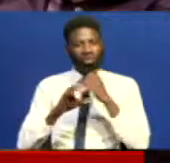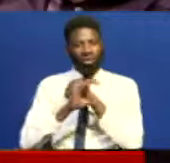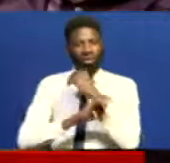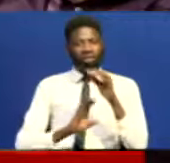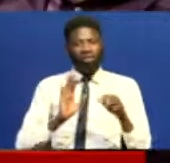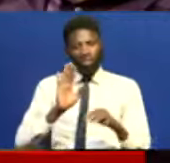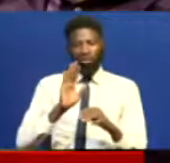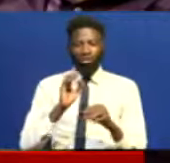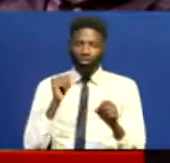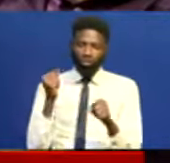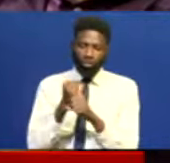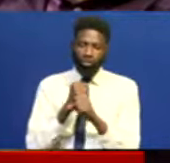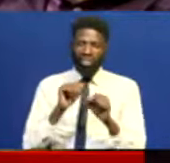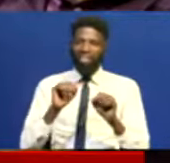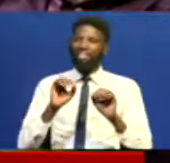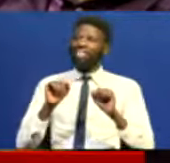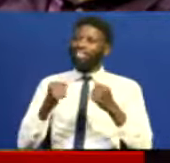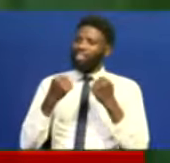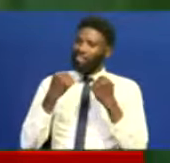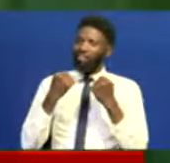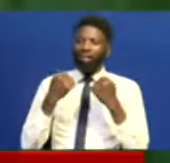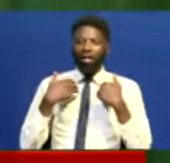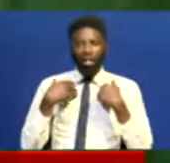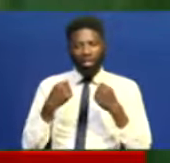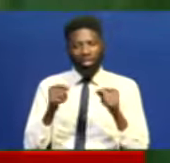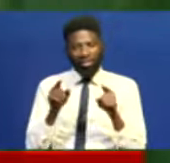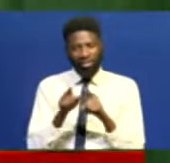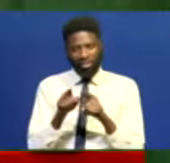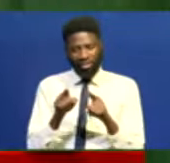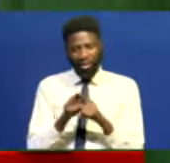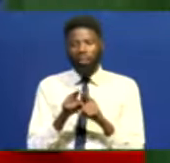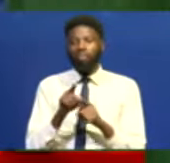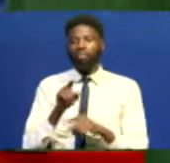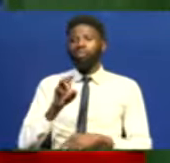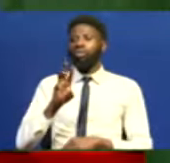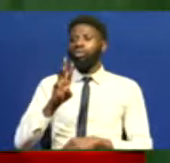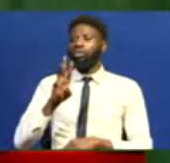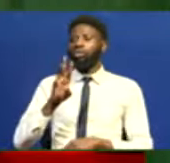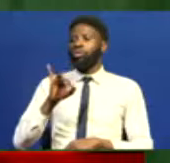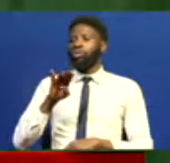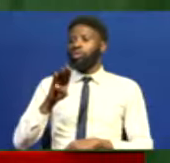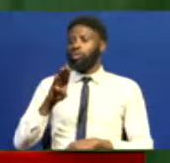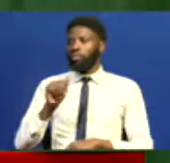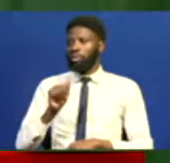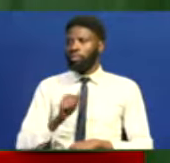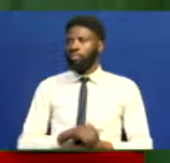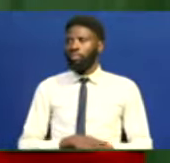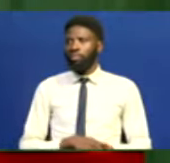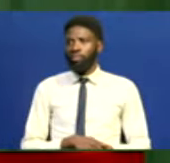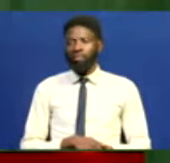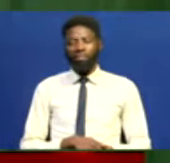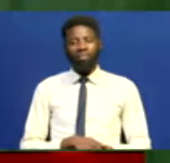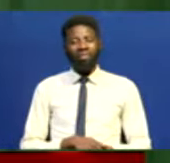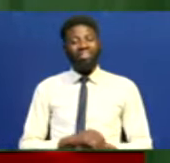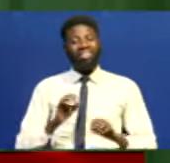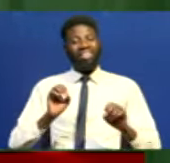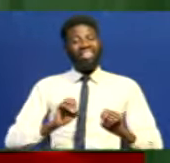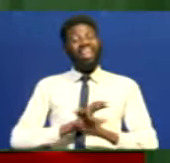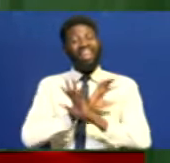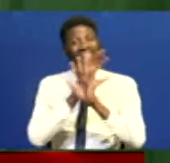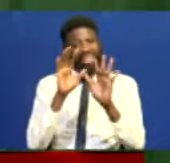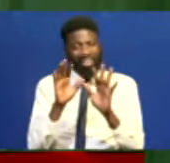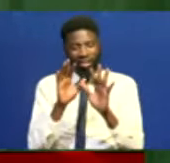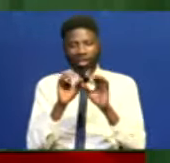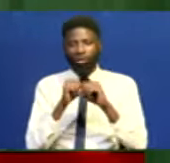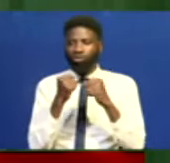as well as work injury benefit regimes. It is clear then that social dialogue and